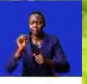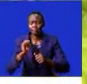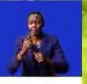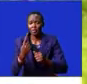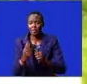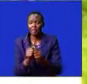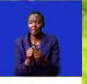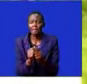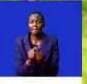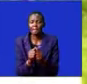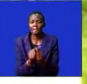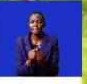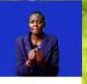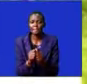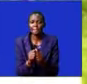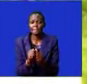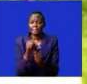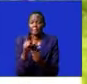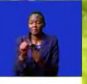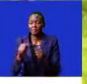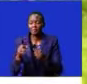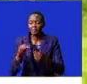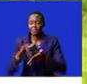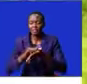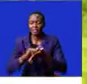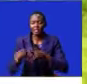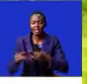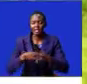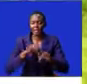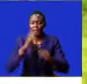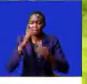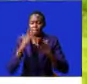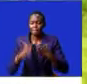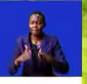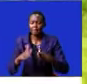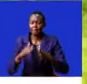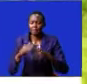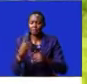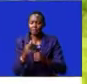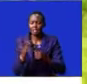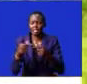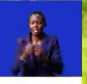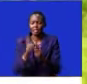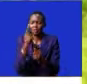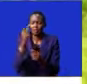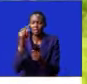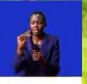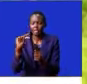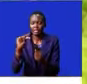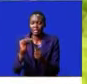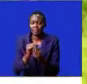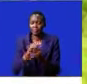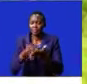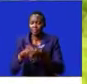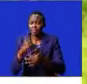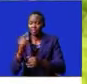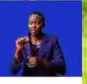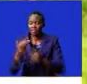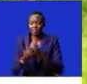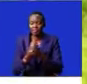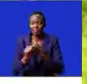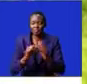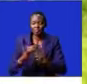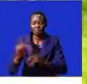One, you will find that as an individual, you can only get up to 1 gram. 1 gram, you cannot take it to